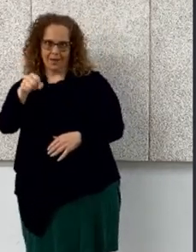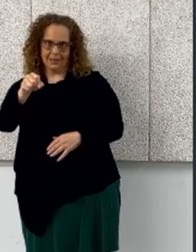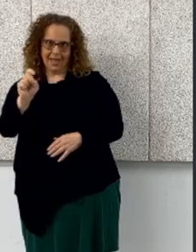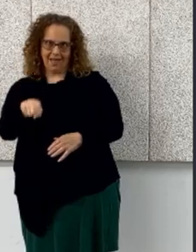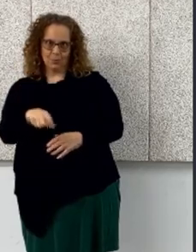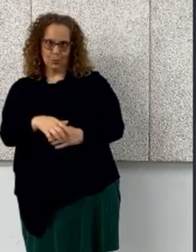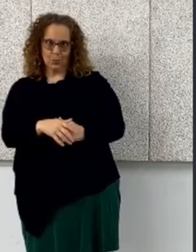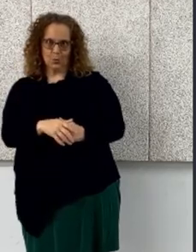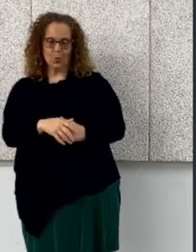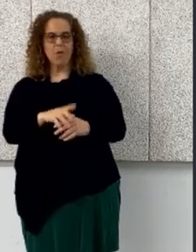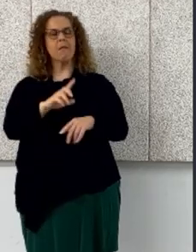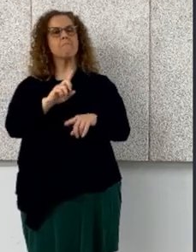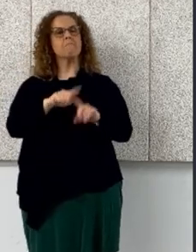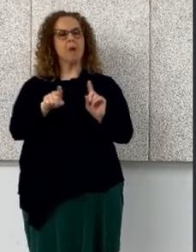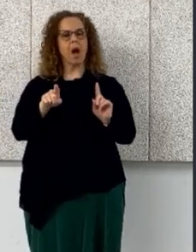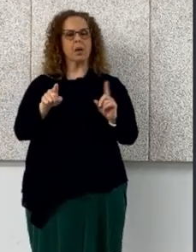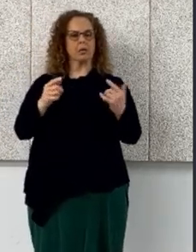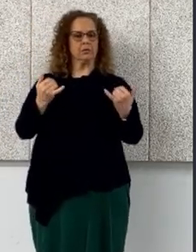But in this moment,